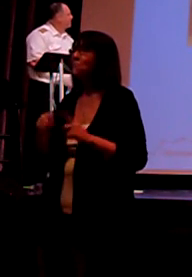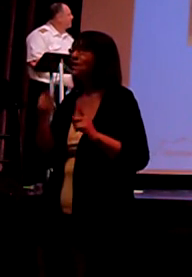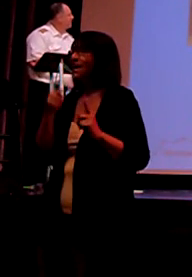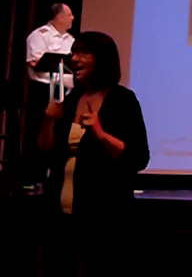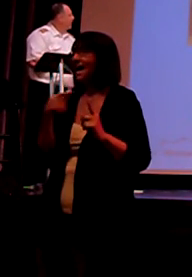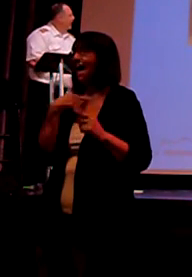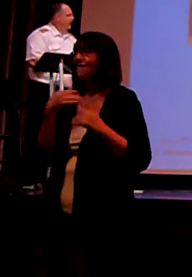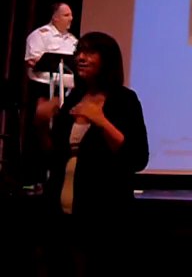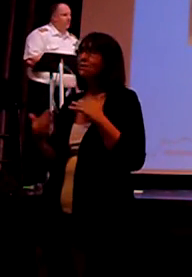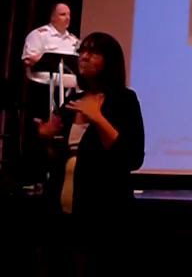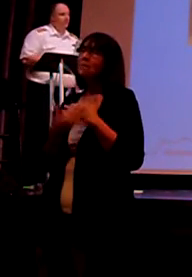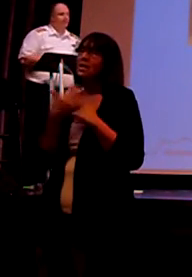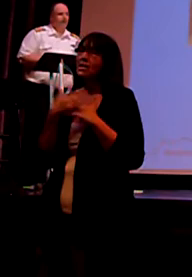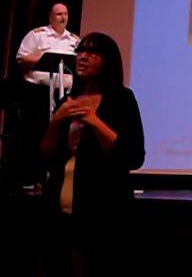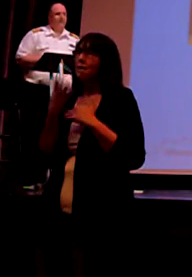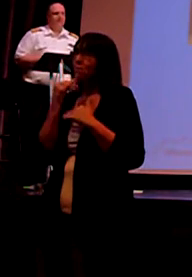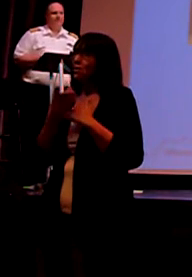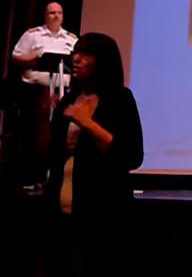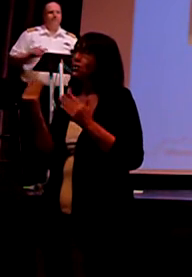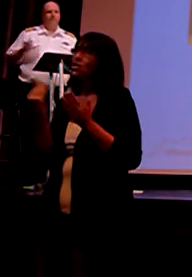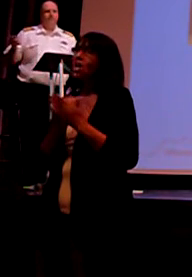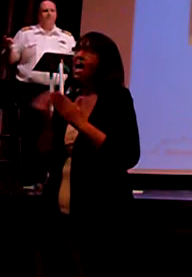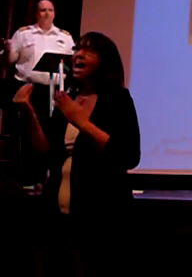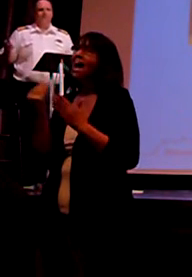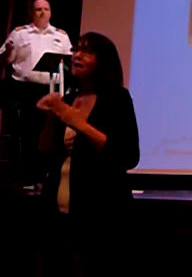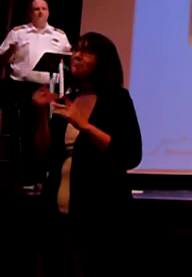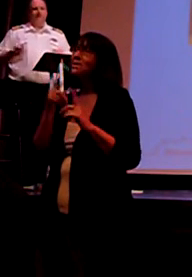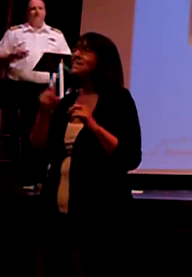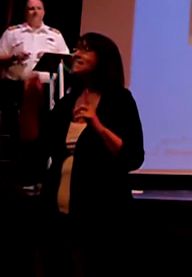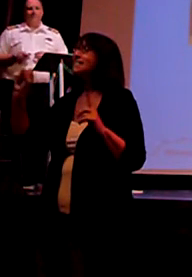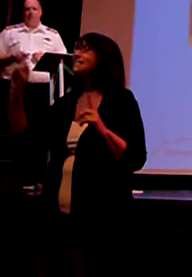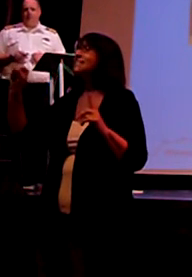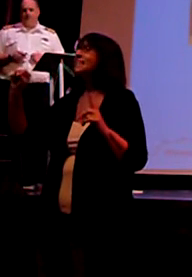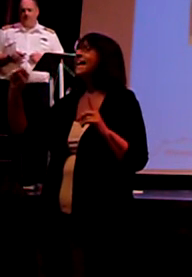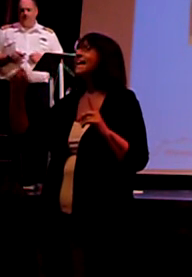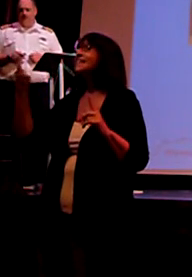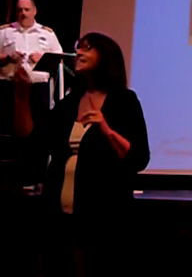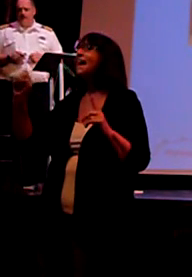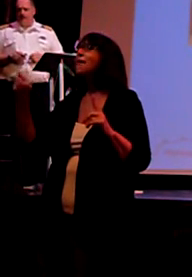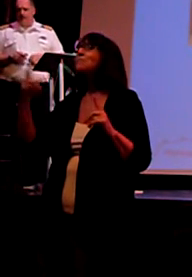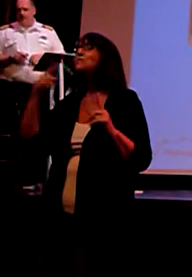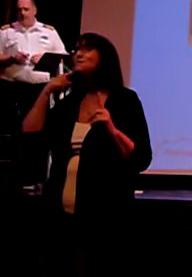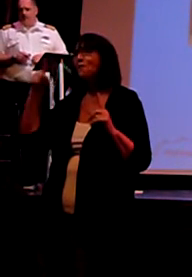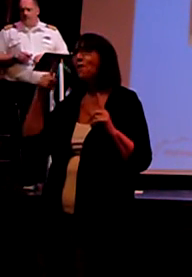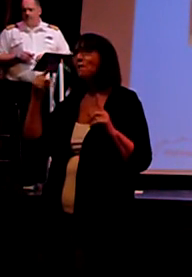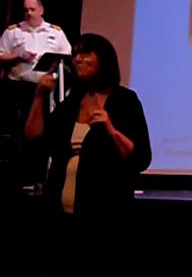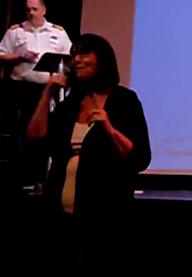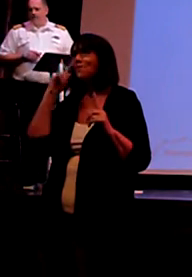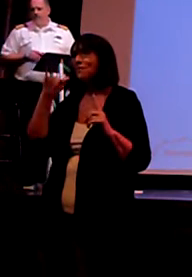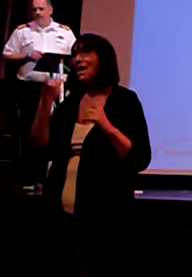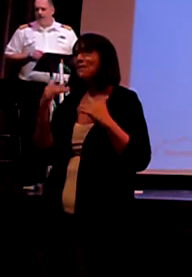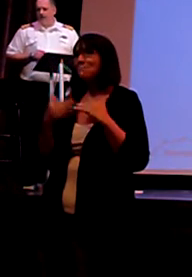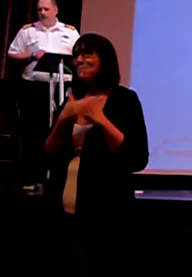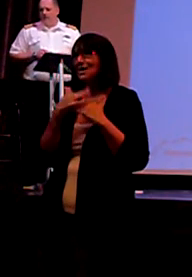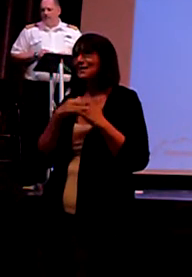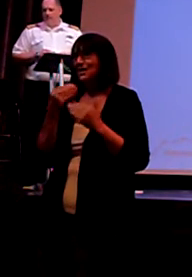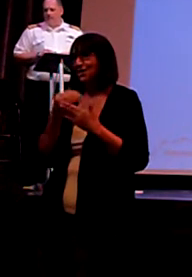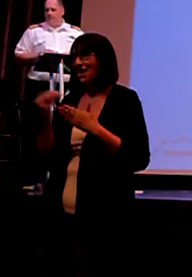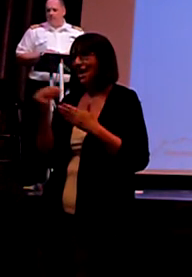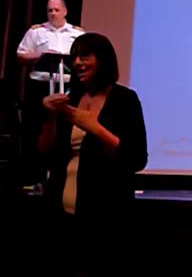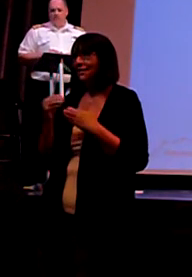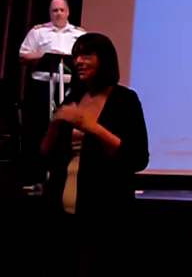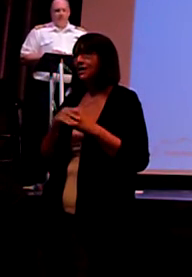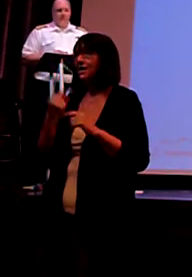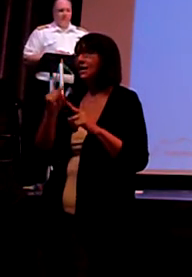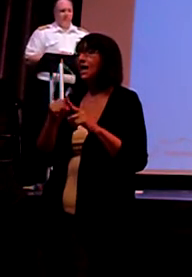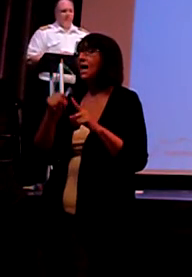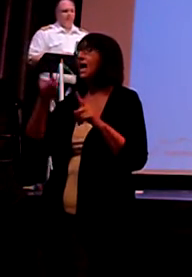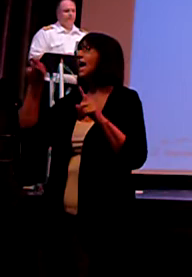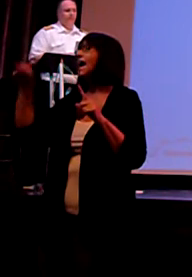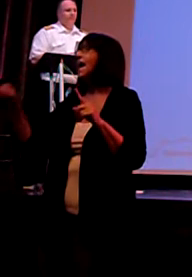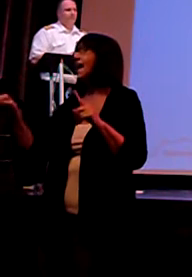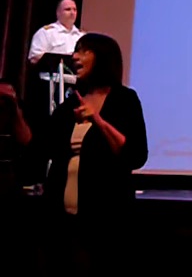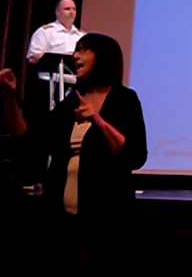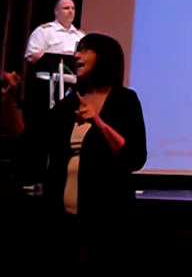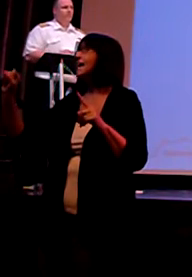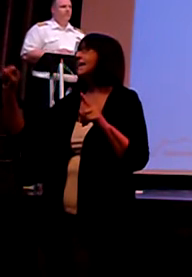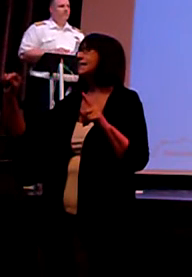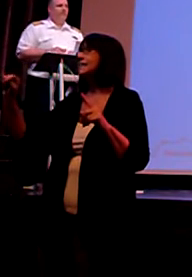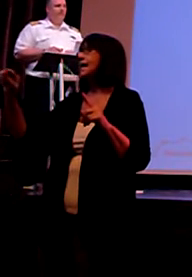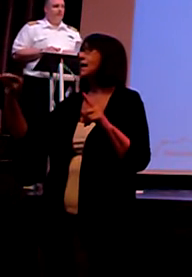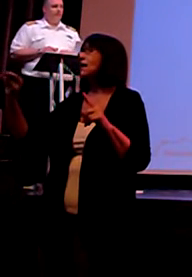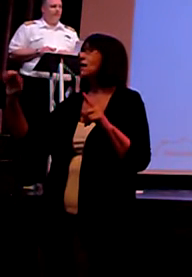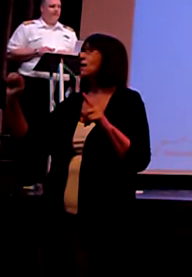beaches and shopping is what St. Thomas is about. St. Martin, we also go